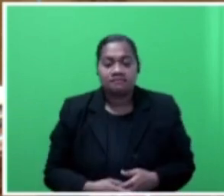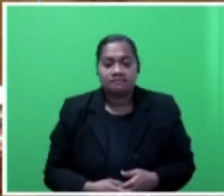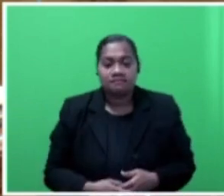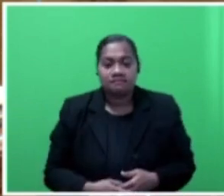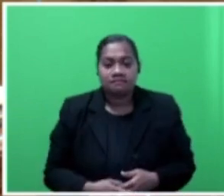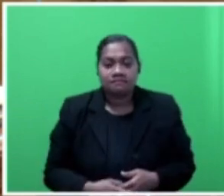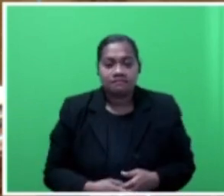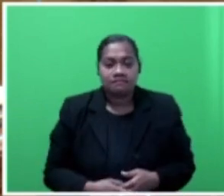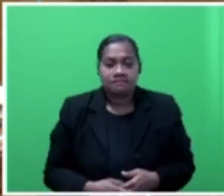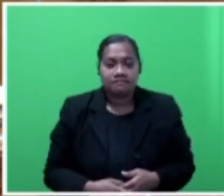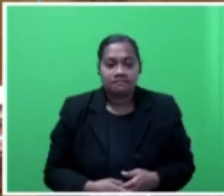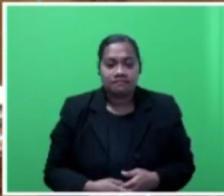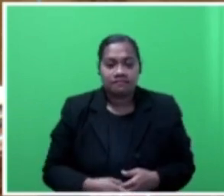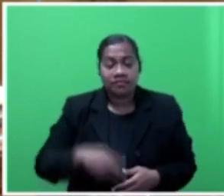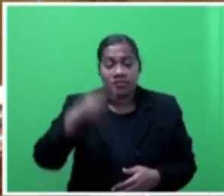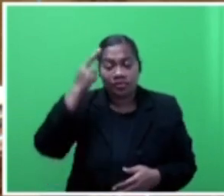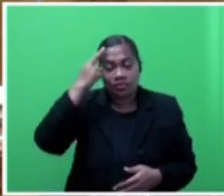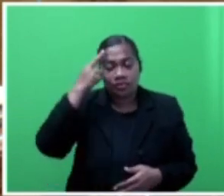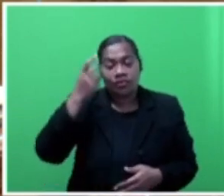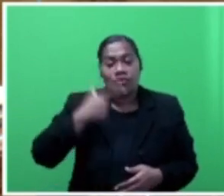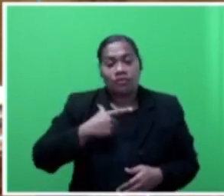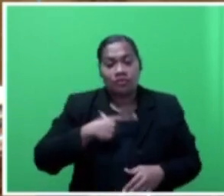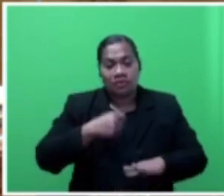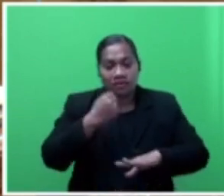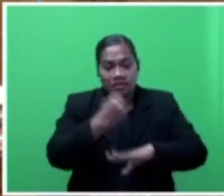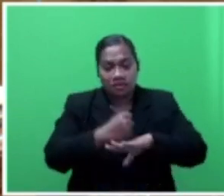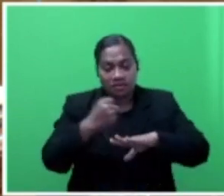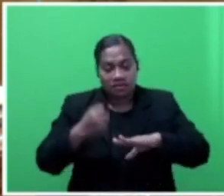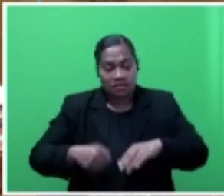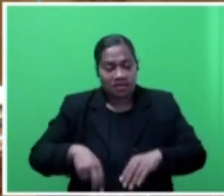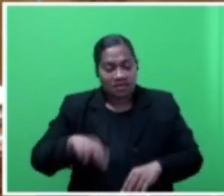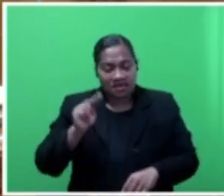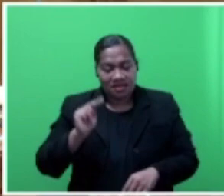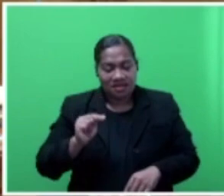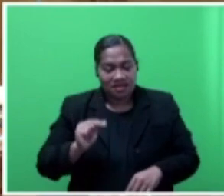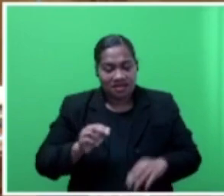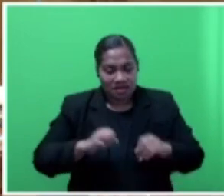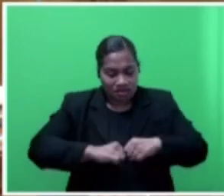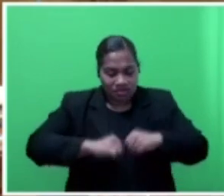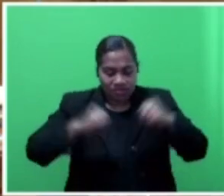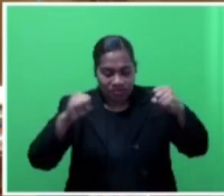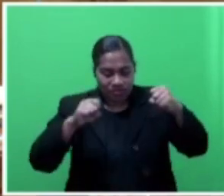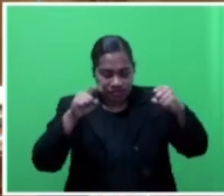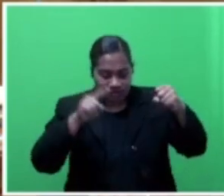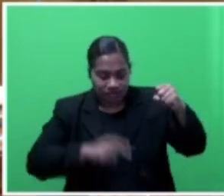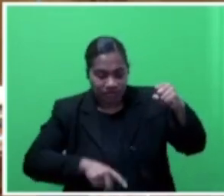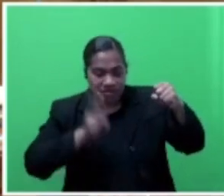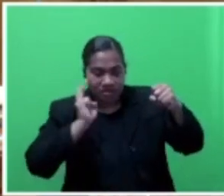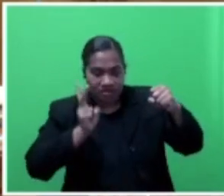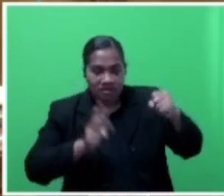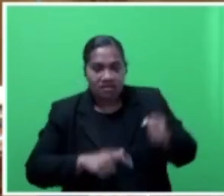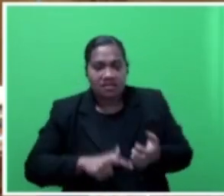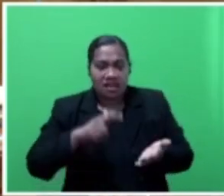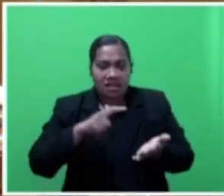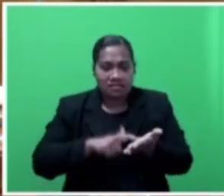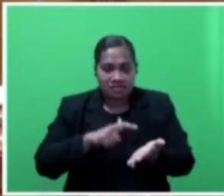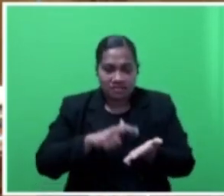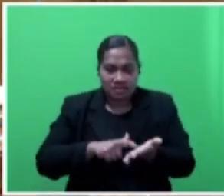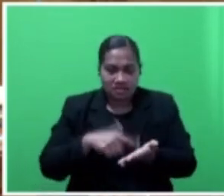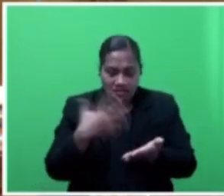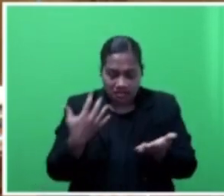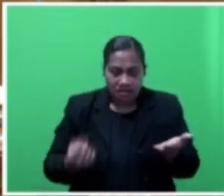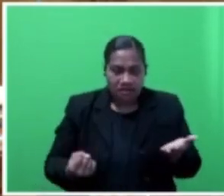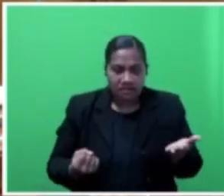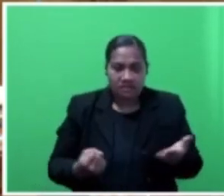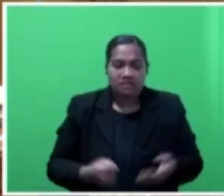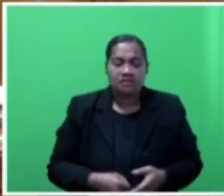This is the reason, sir, why government needs to re-examine the contingent liabilities that exist as well, sir. These